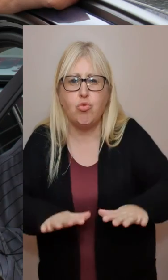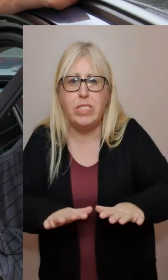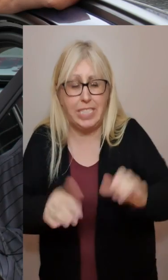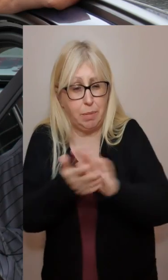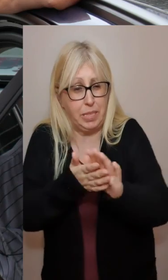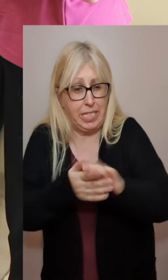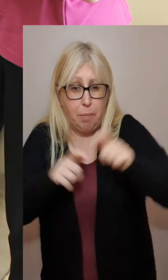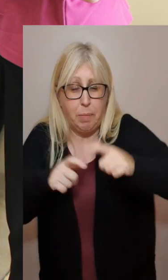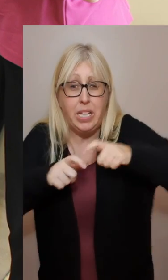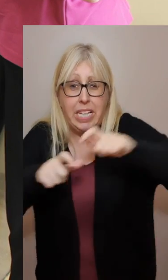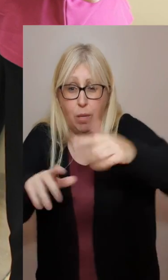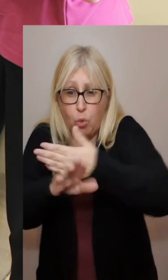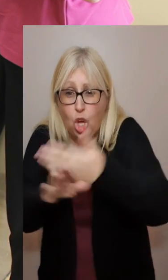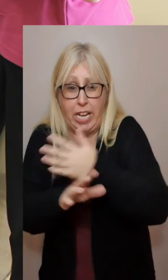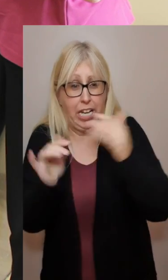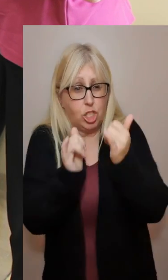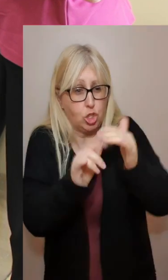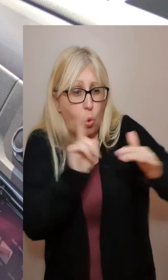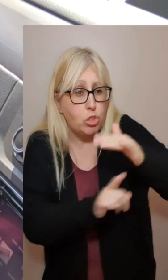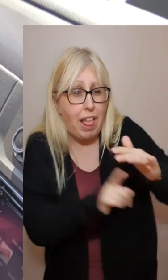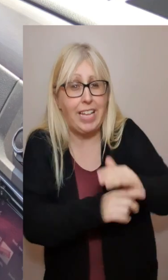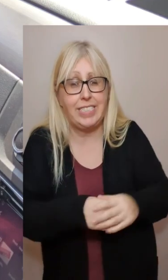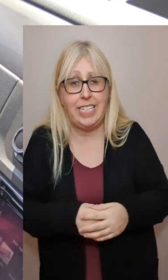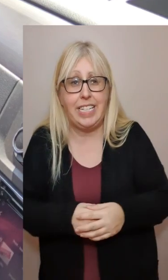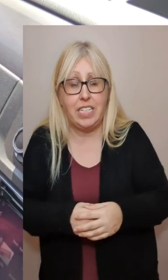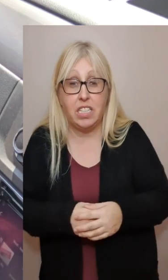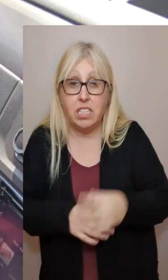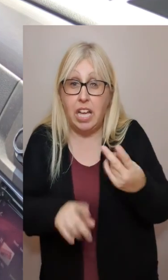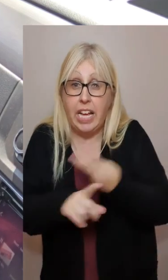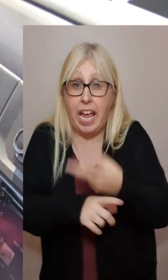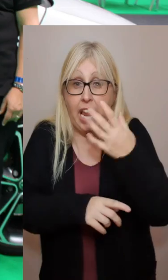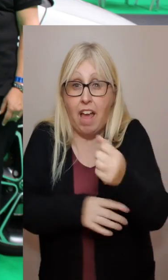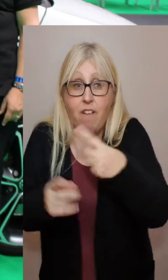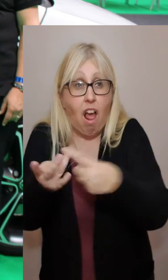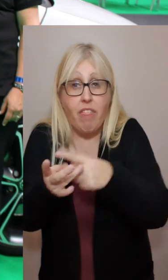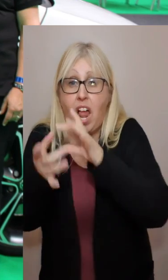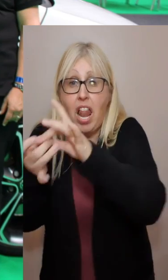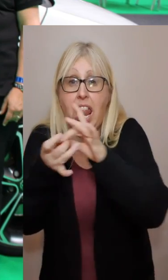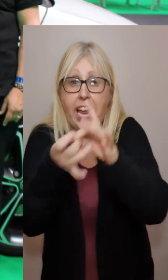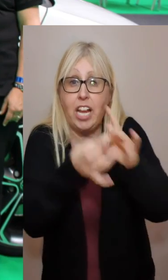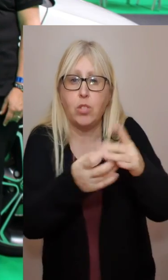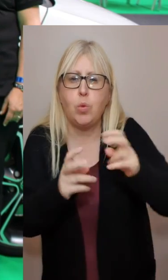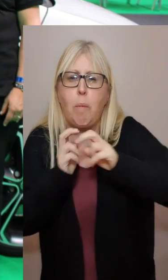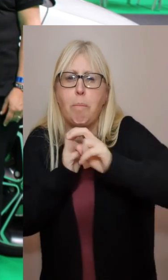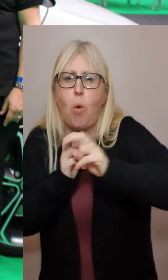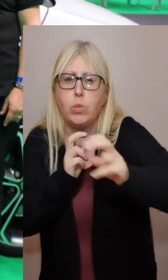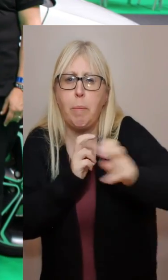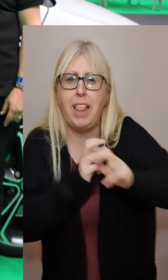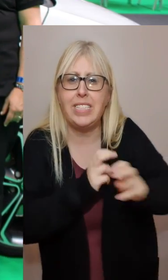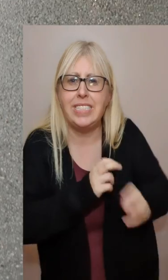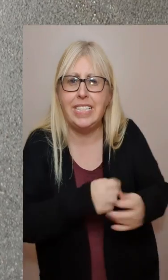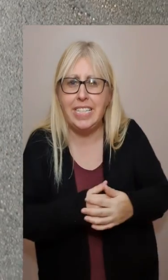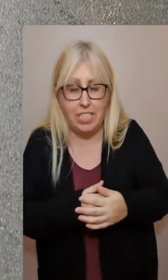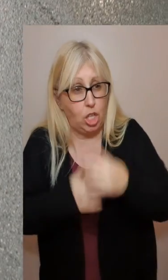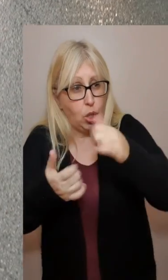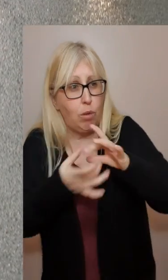working, we keep people socialising, and again, there's other links that we have. We have a very good link with Motability, and we have a very